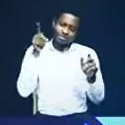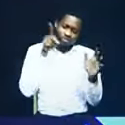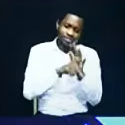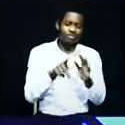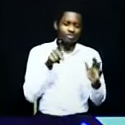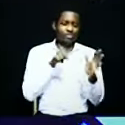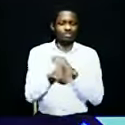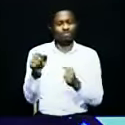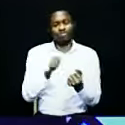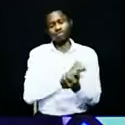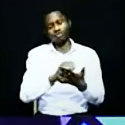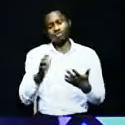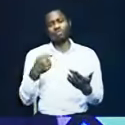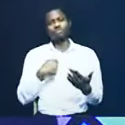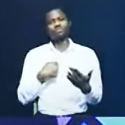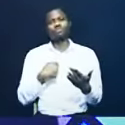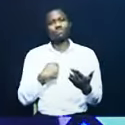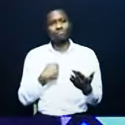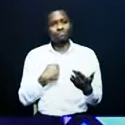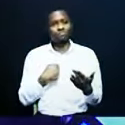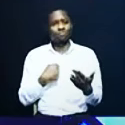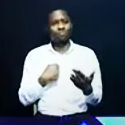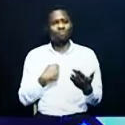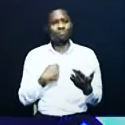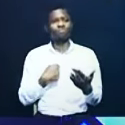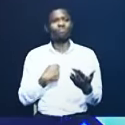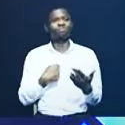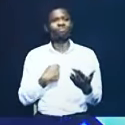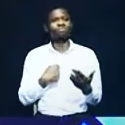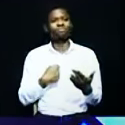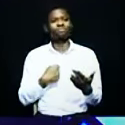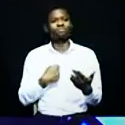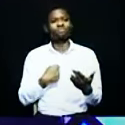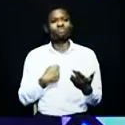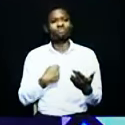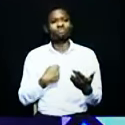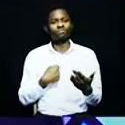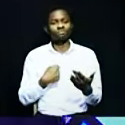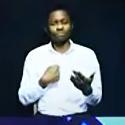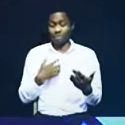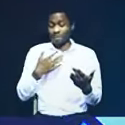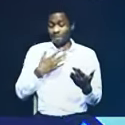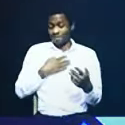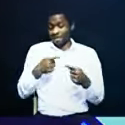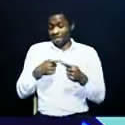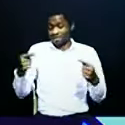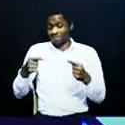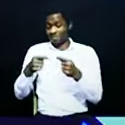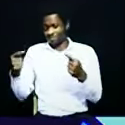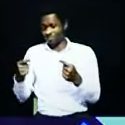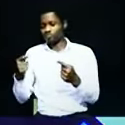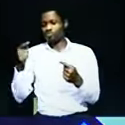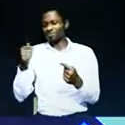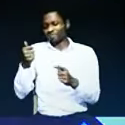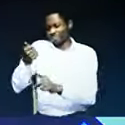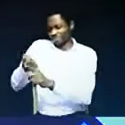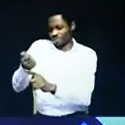devour me, it is my enemies and my foe who will stumble and fall.